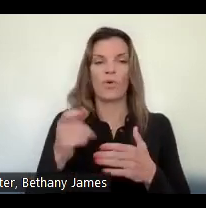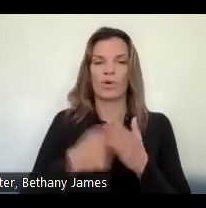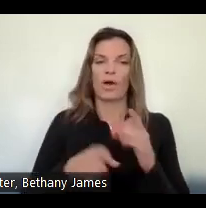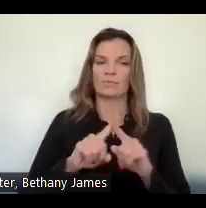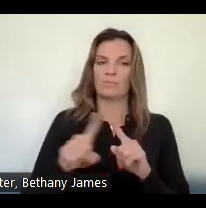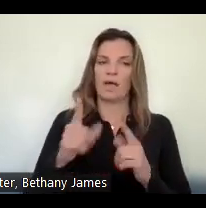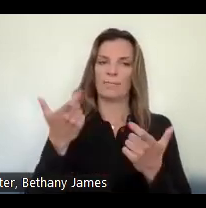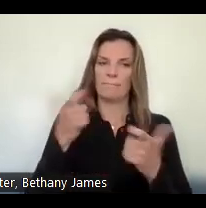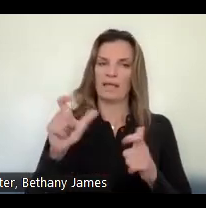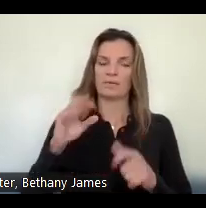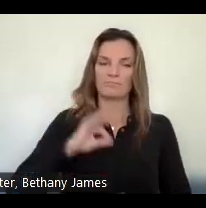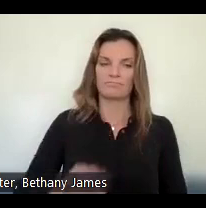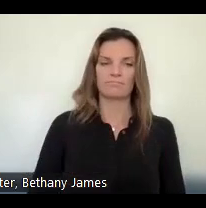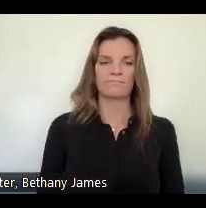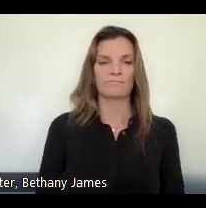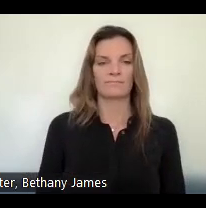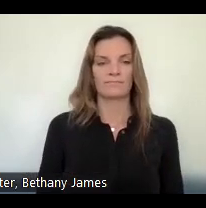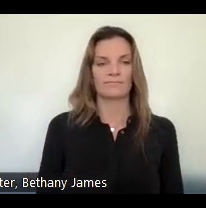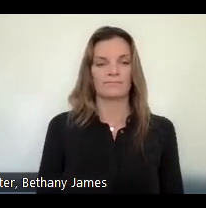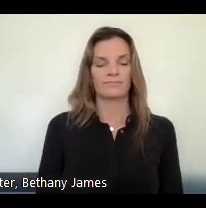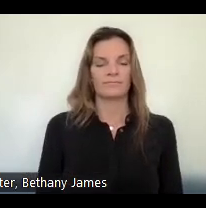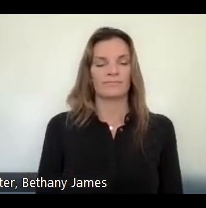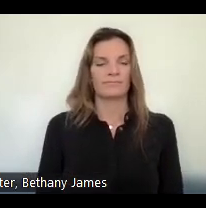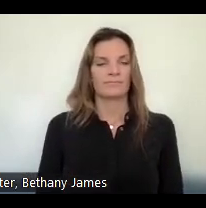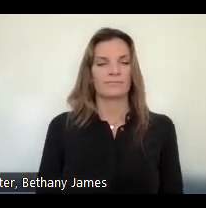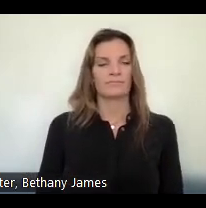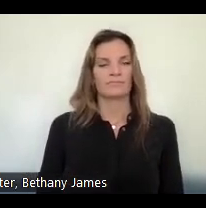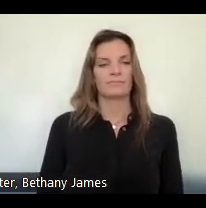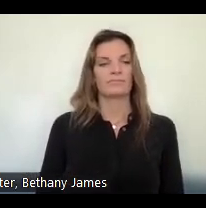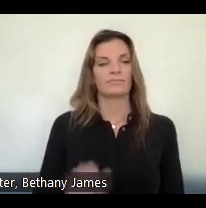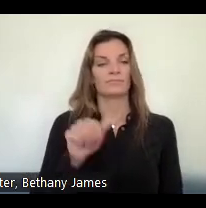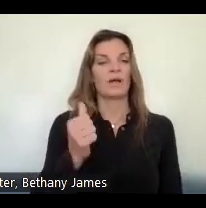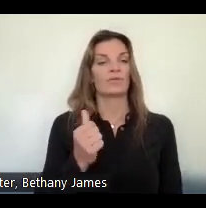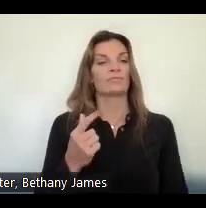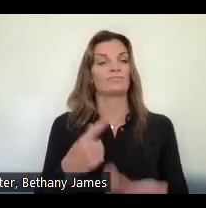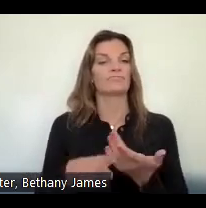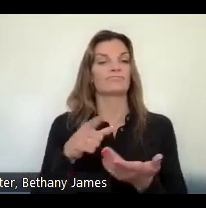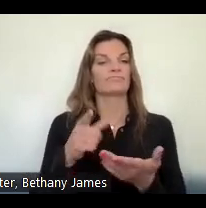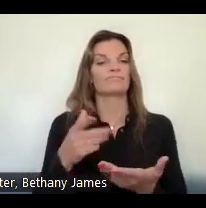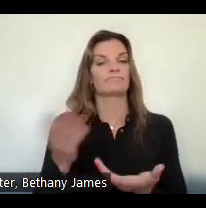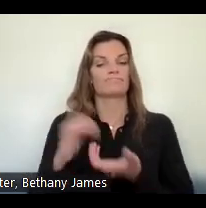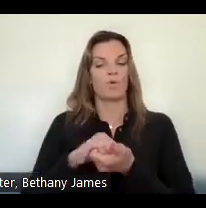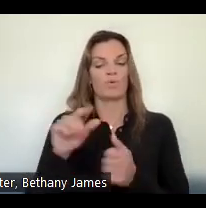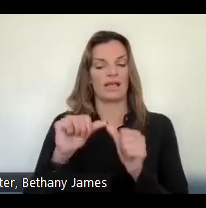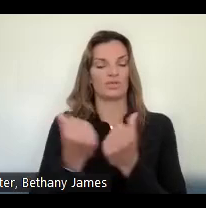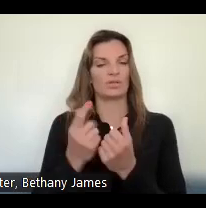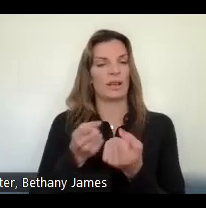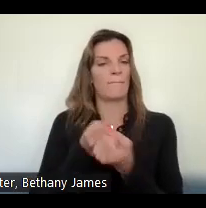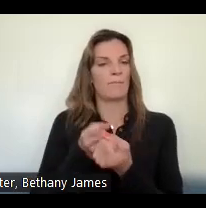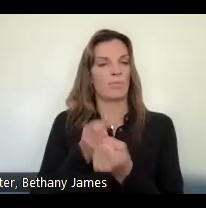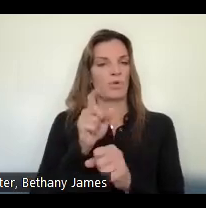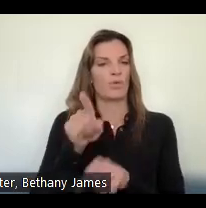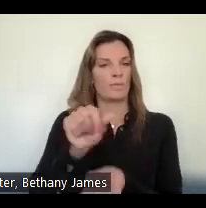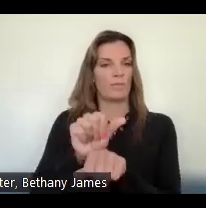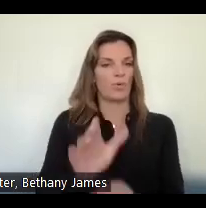impact in the workplace. And another thing too is to partner with agencies that can support the employee and the